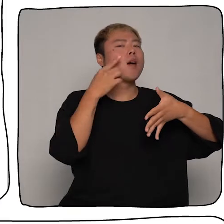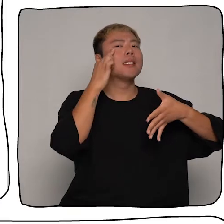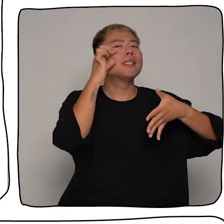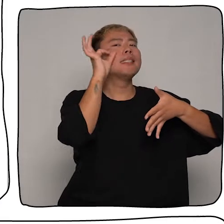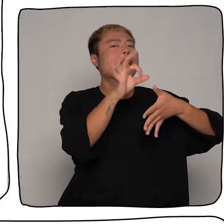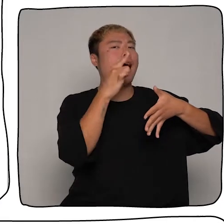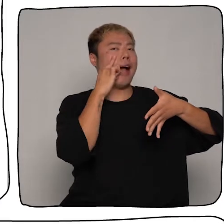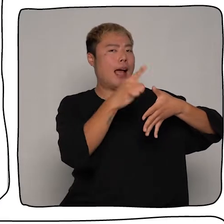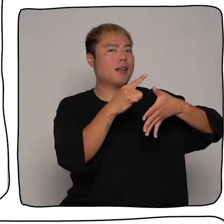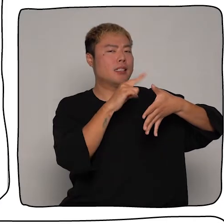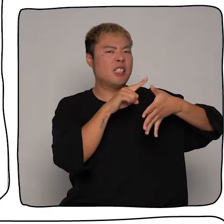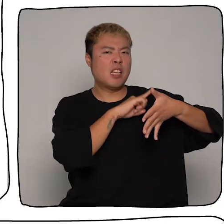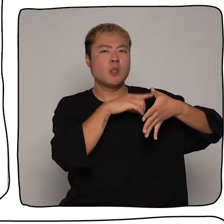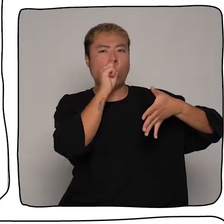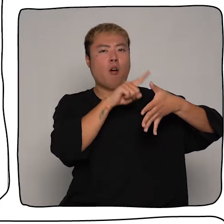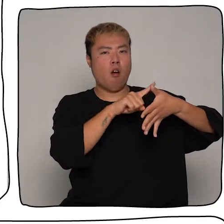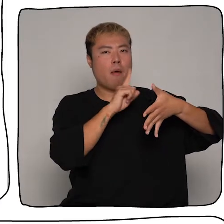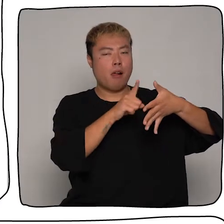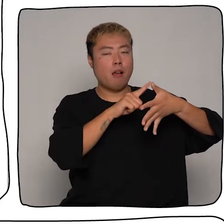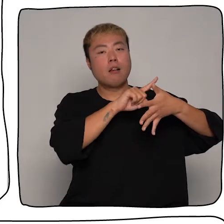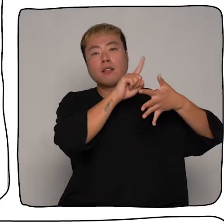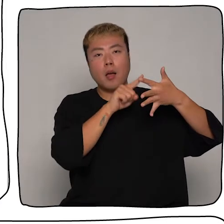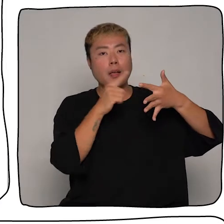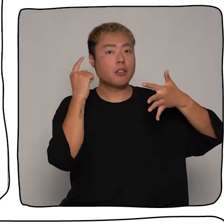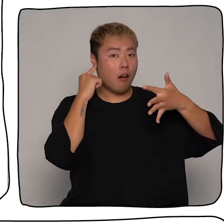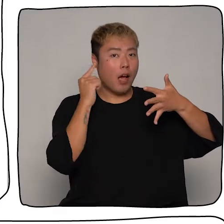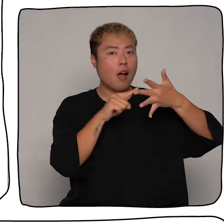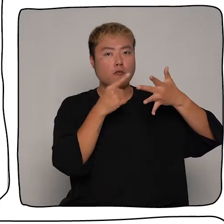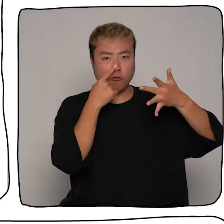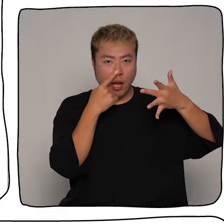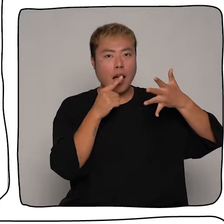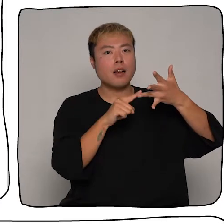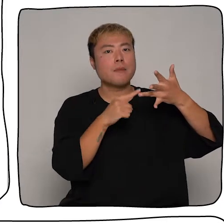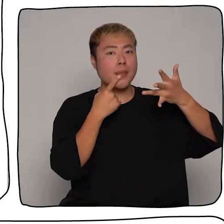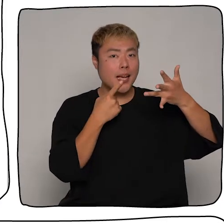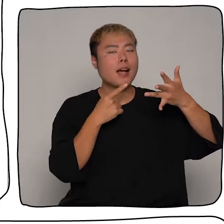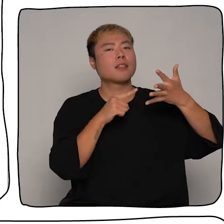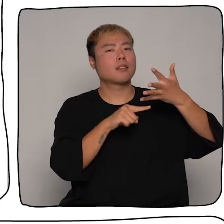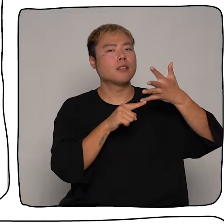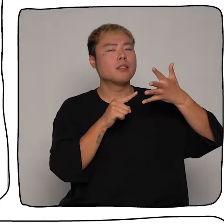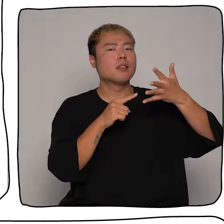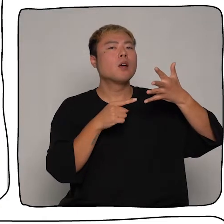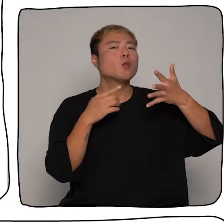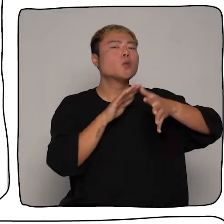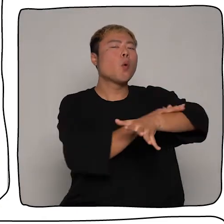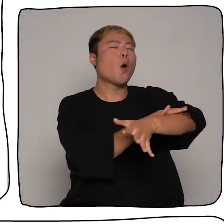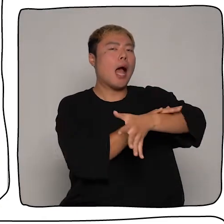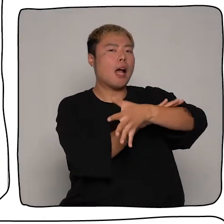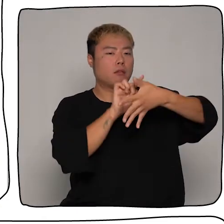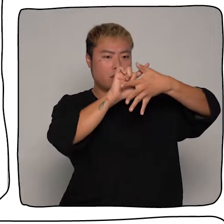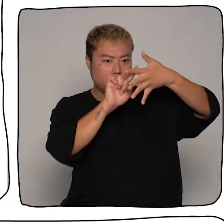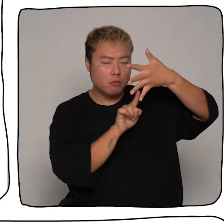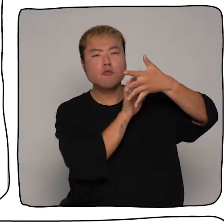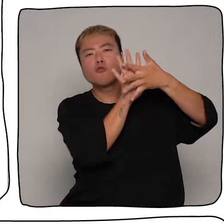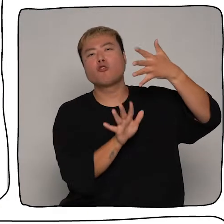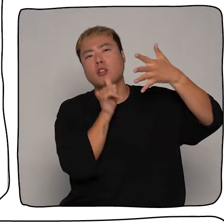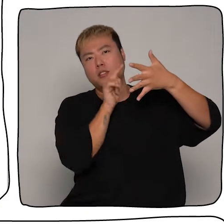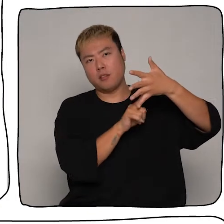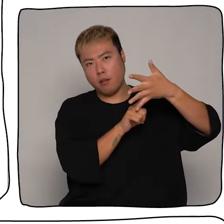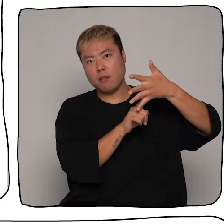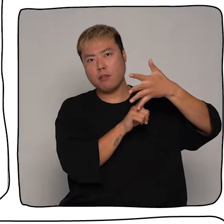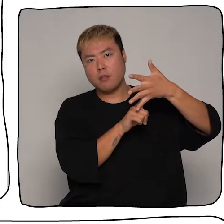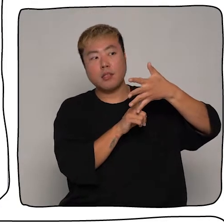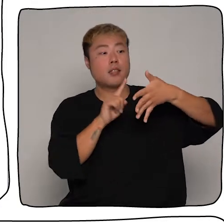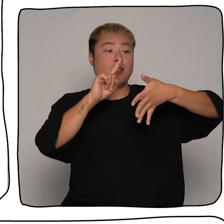is a top, and followed by hearing, smell, and taste, and touch. Here, sight has